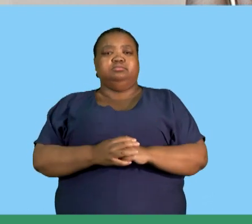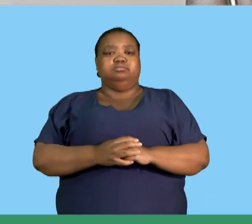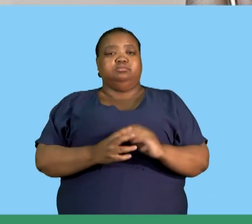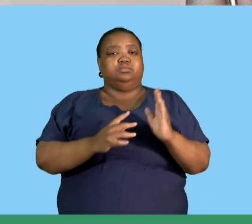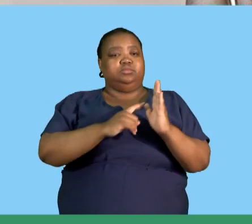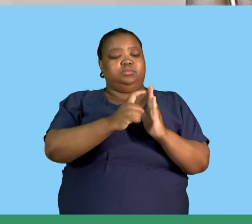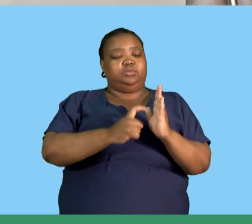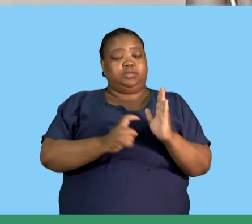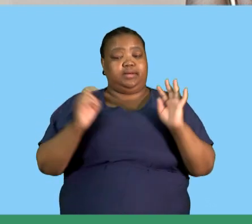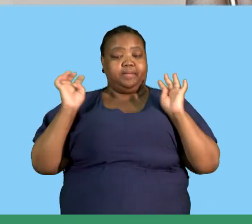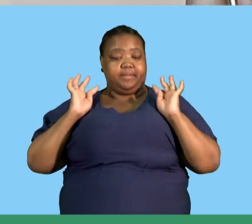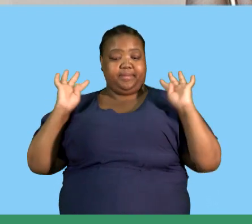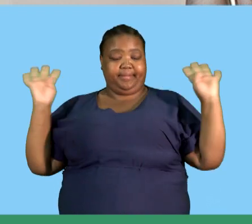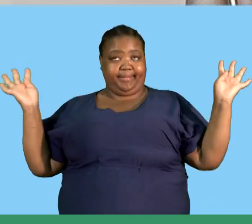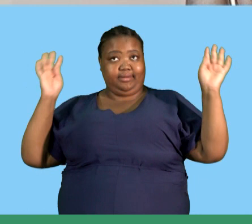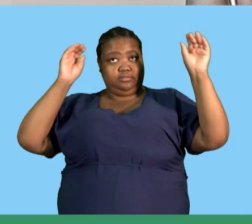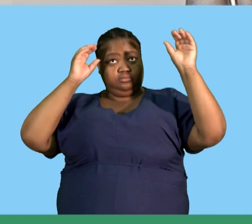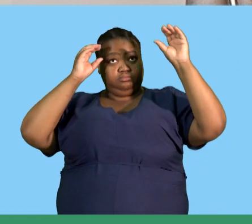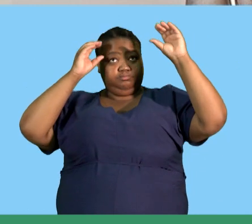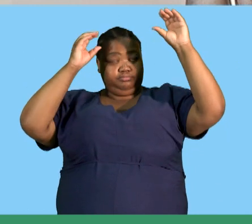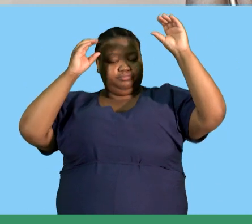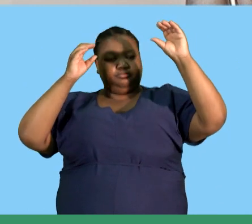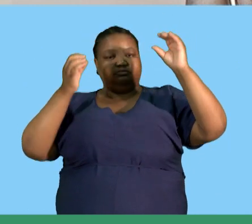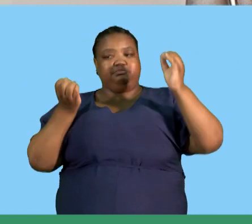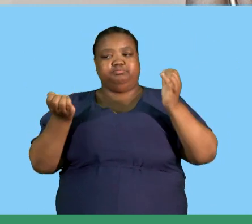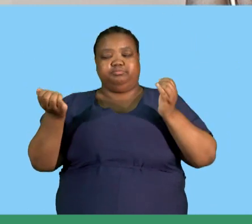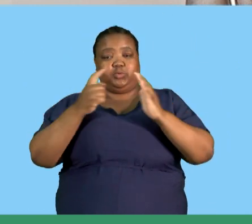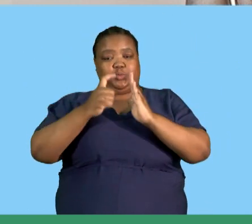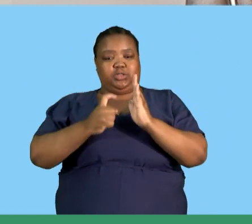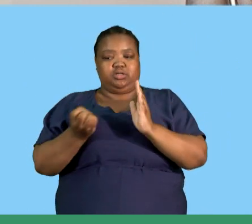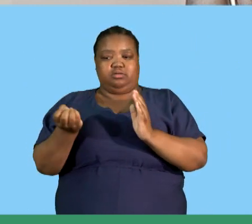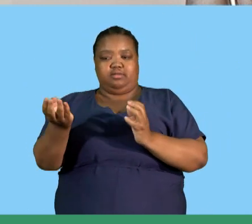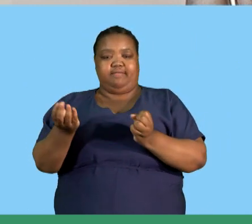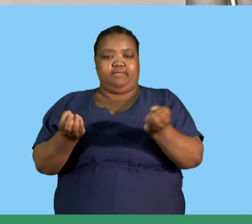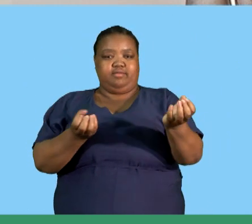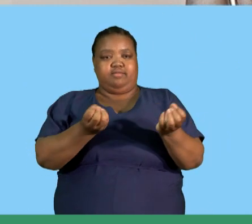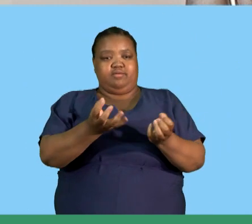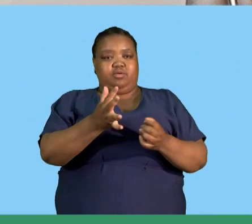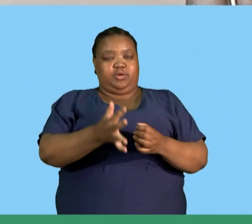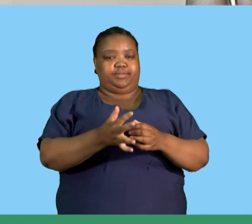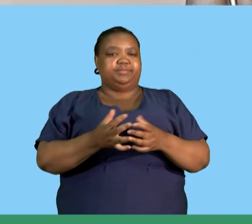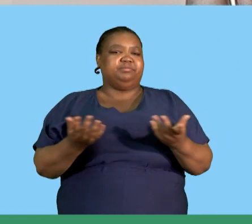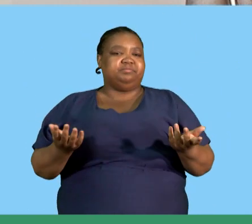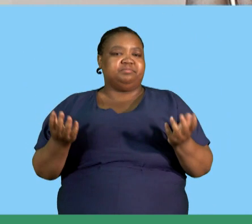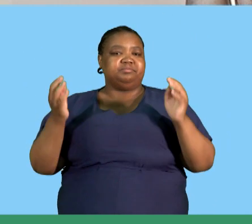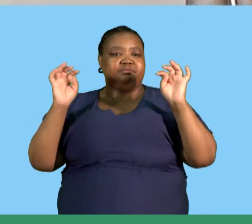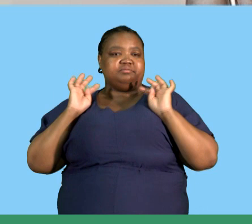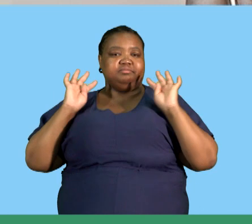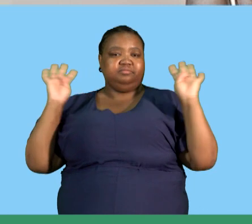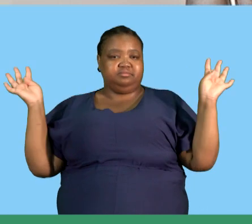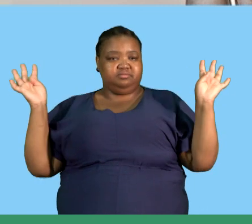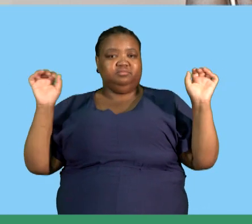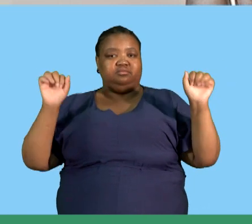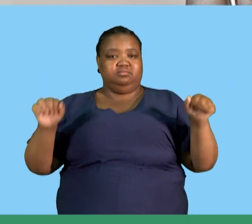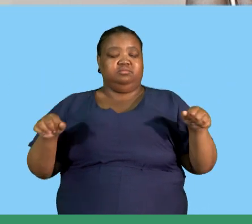these questionnaires to who? To the panel members of experts, the one that we've requested. And then we're going to request the panel to do what?